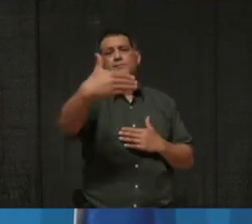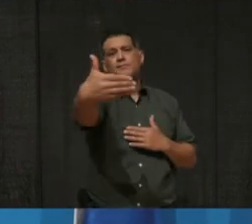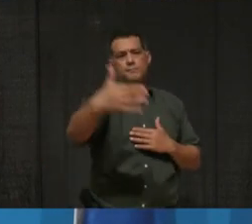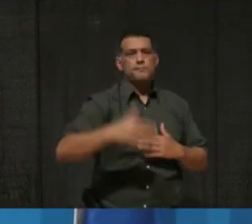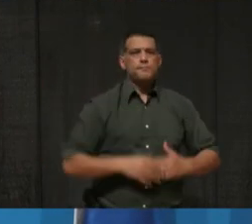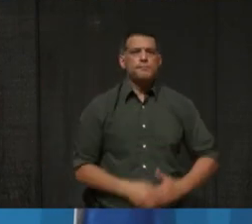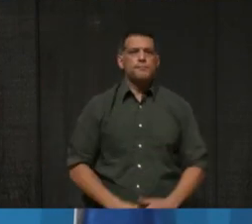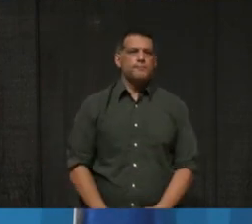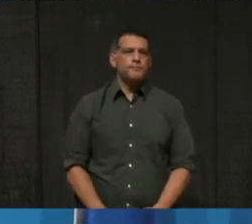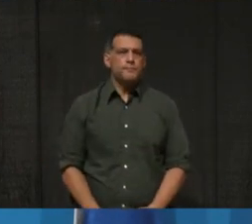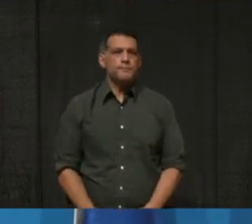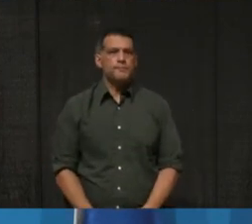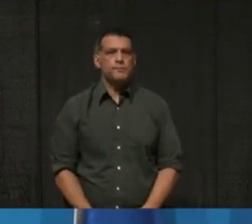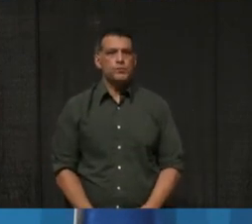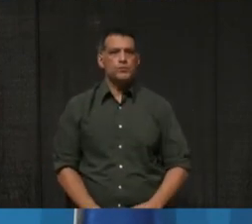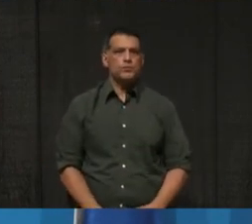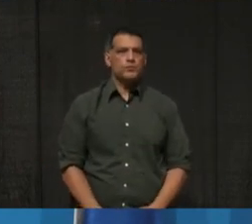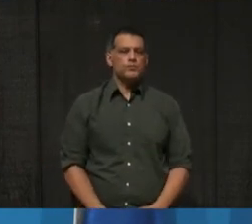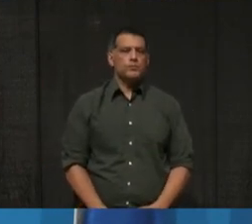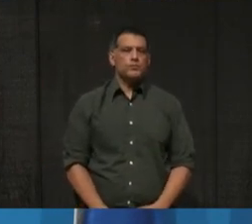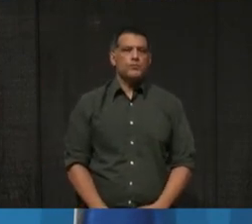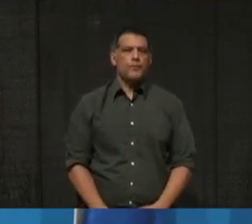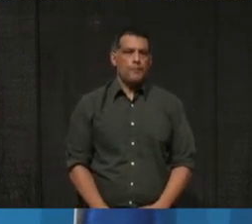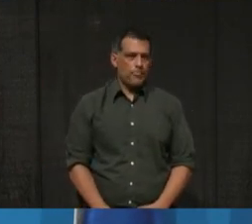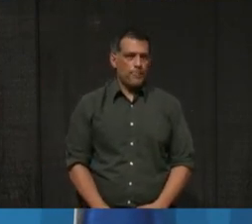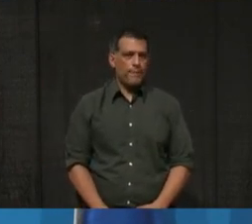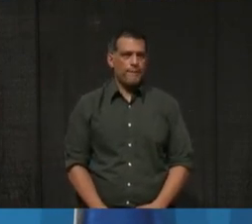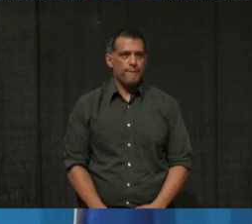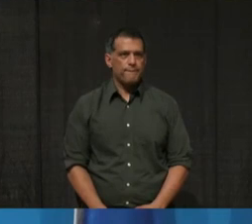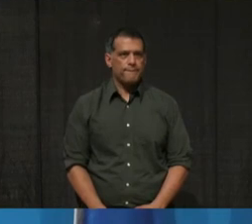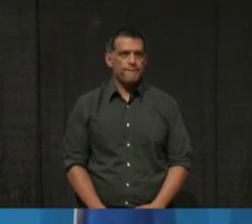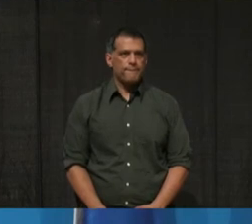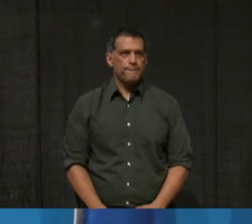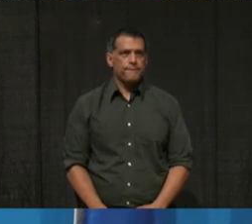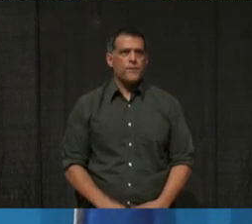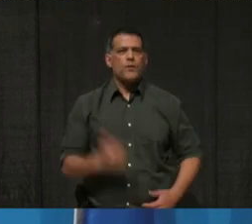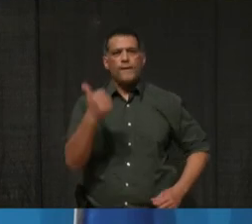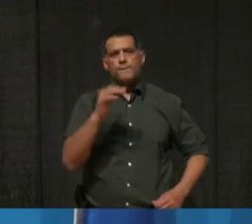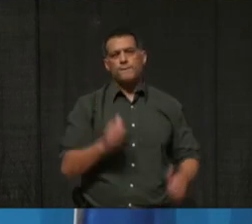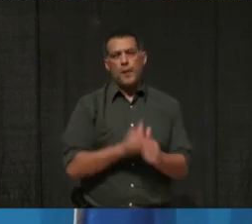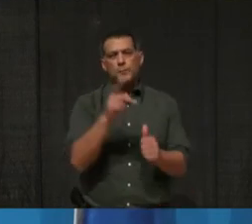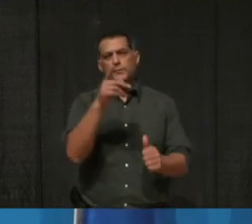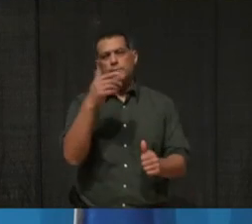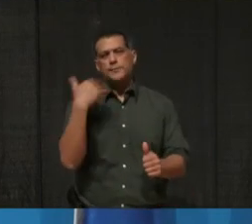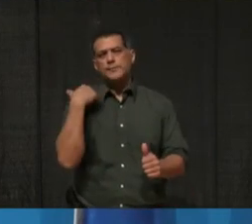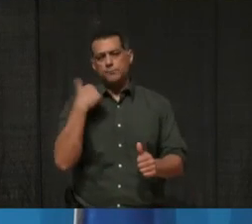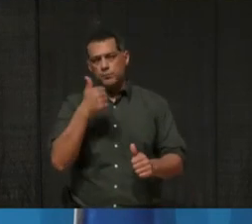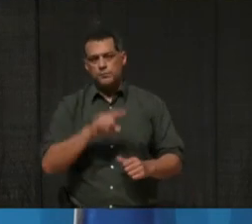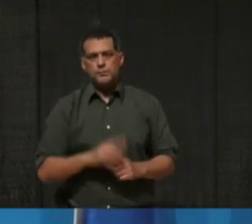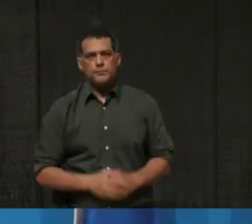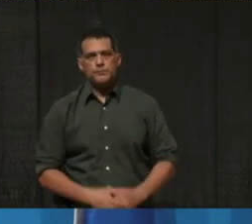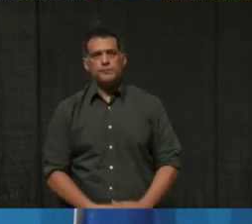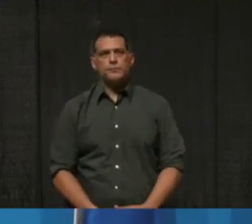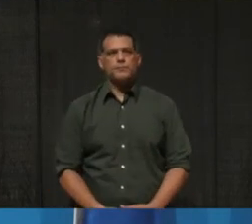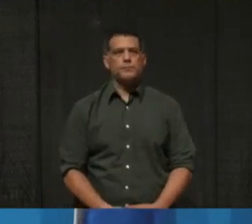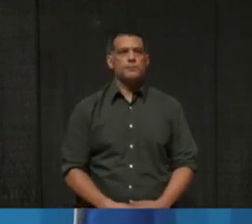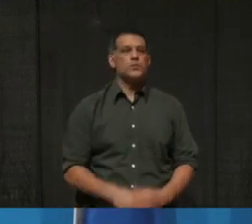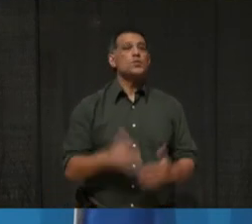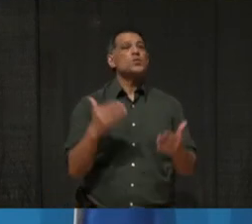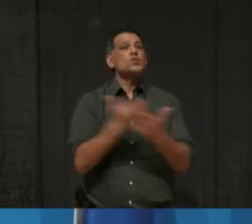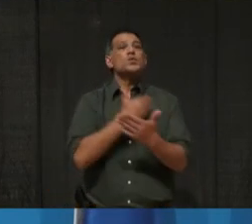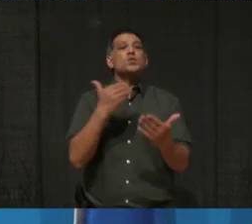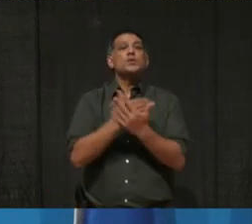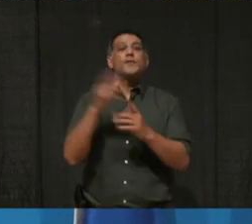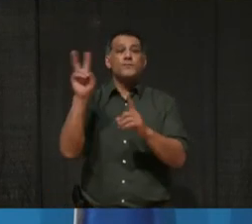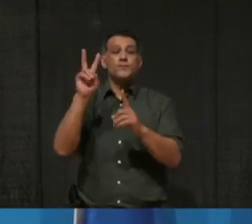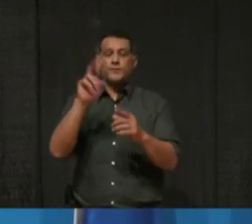Understood. Next follow-up. Last week, Dr. Steiny Brown of the Ontario Science Table said that new variants of concern will